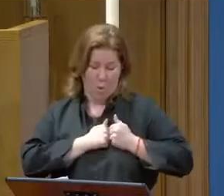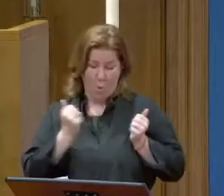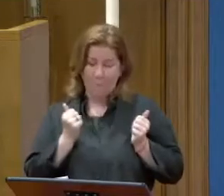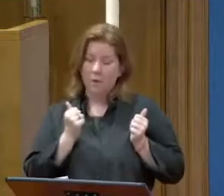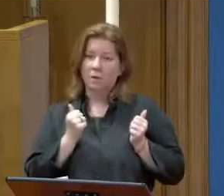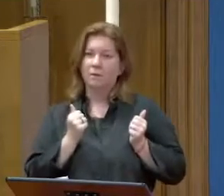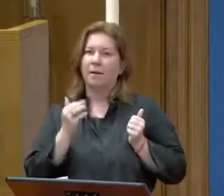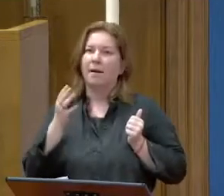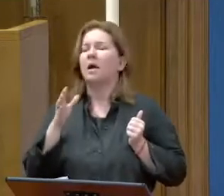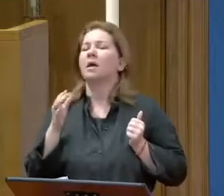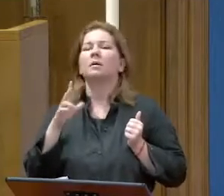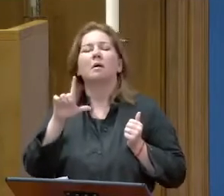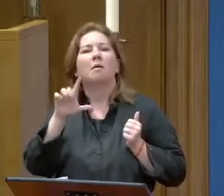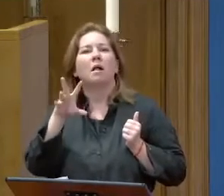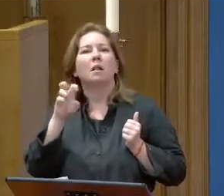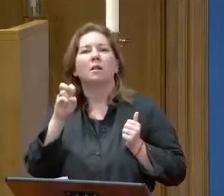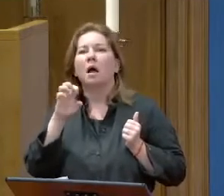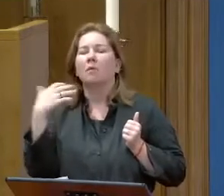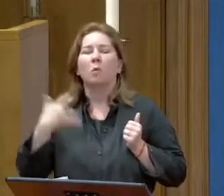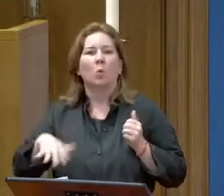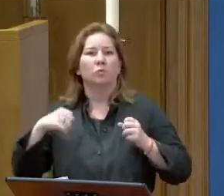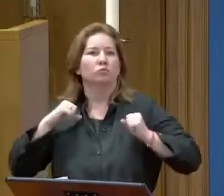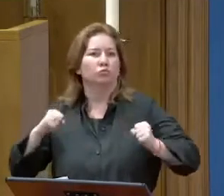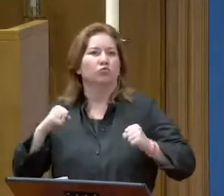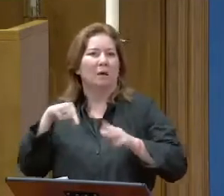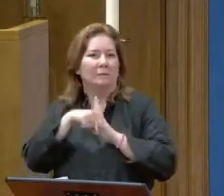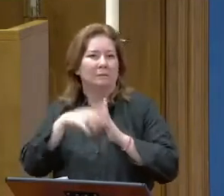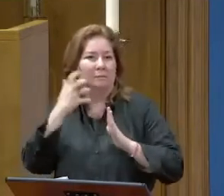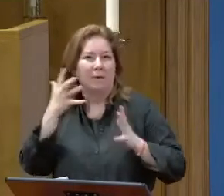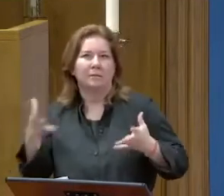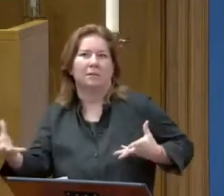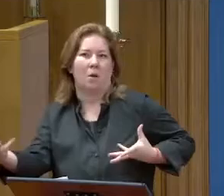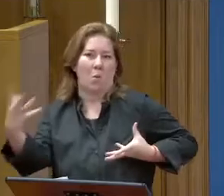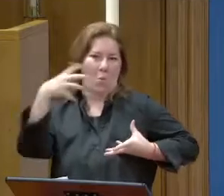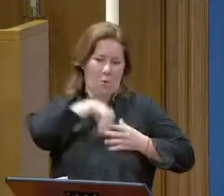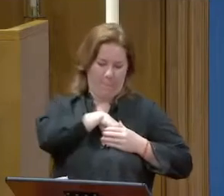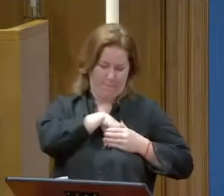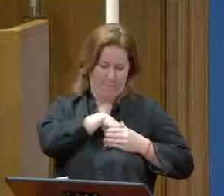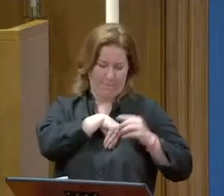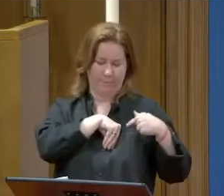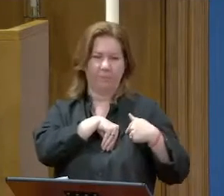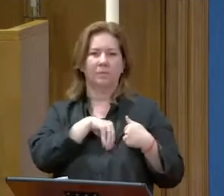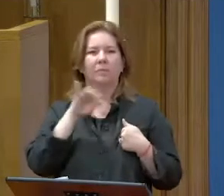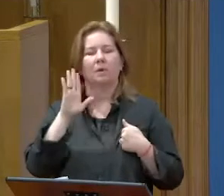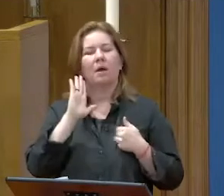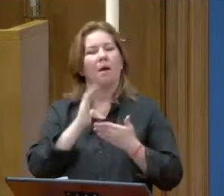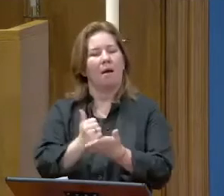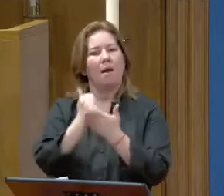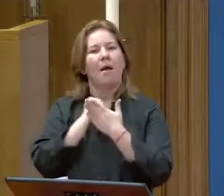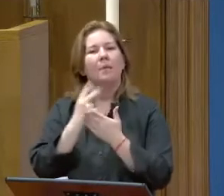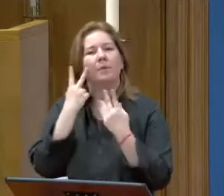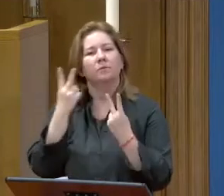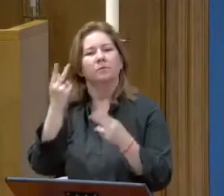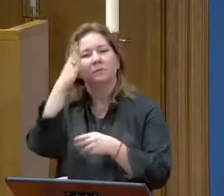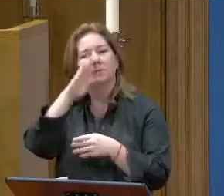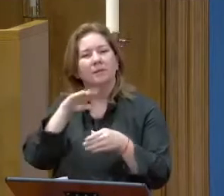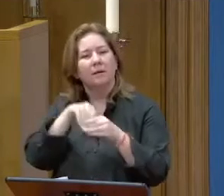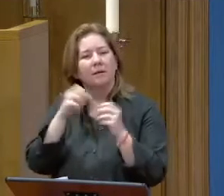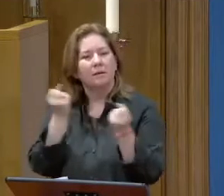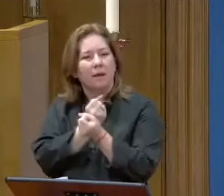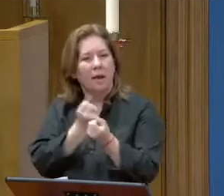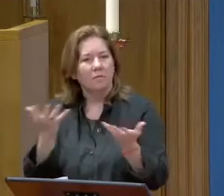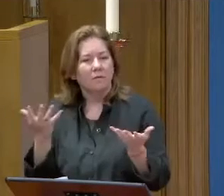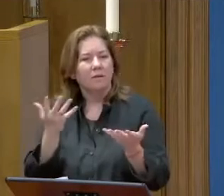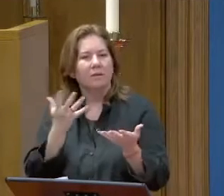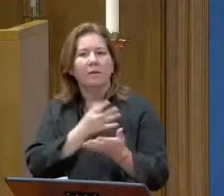so strong, so deep, and so amazing that it will help us to see God in all things and